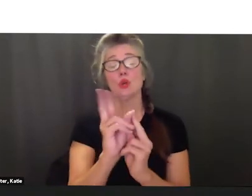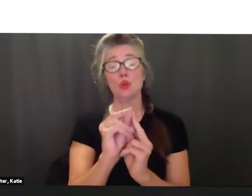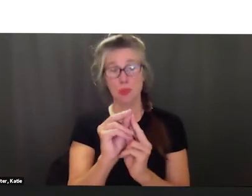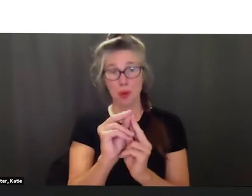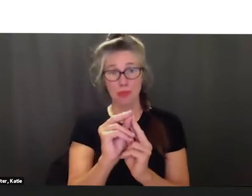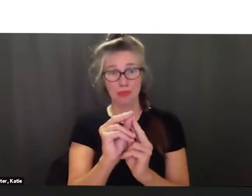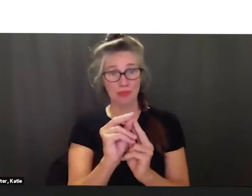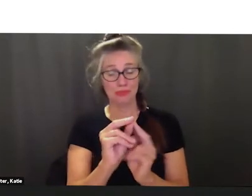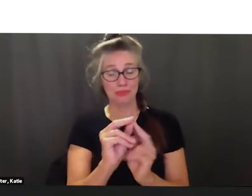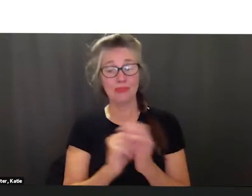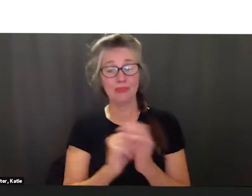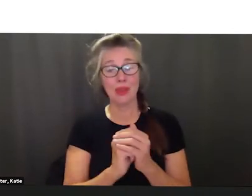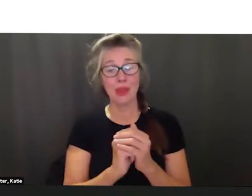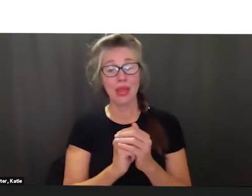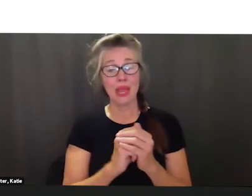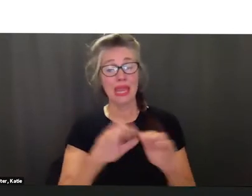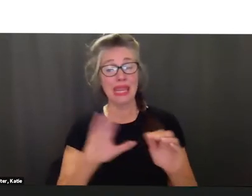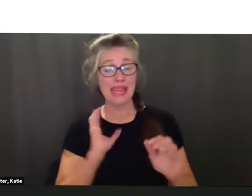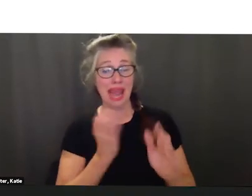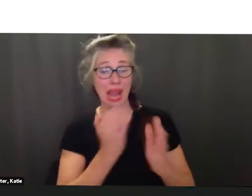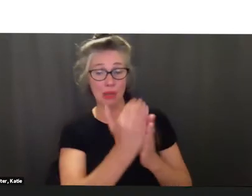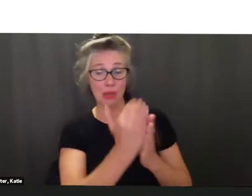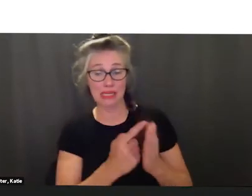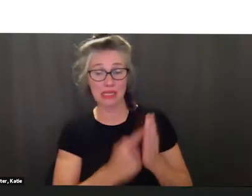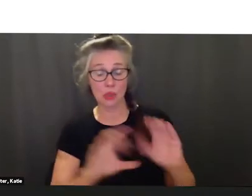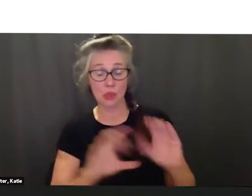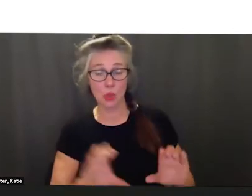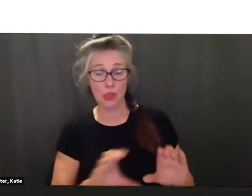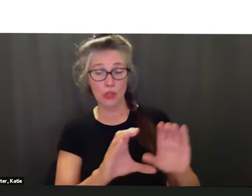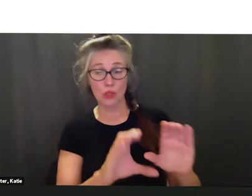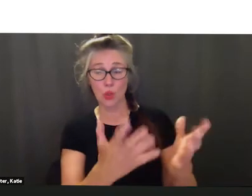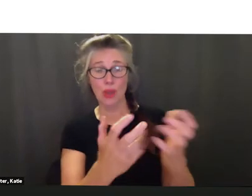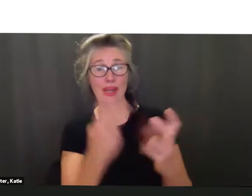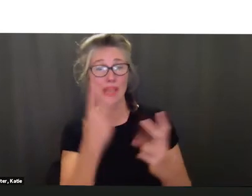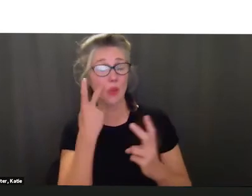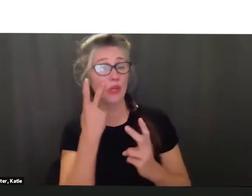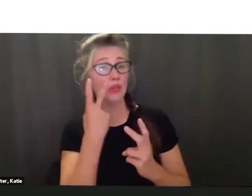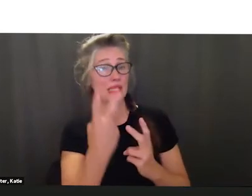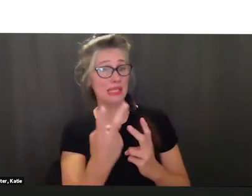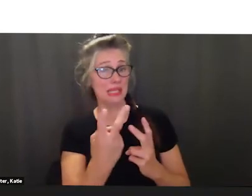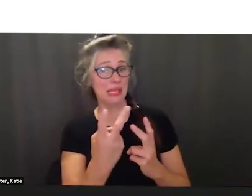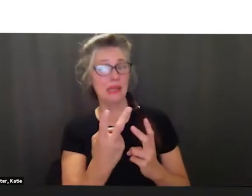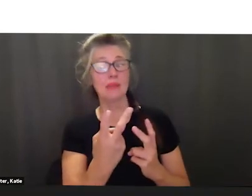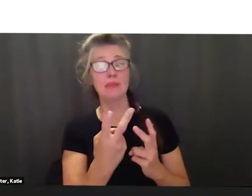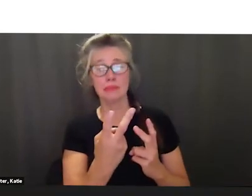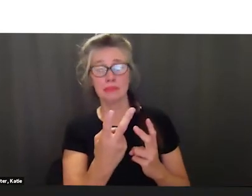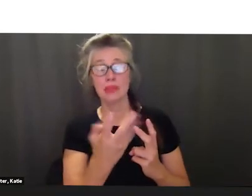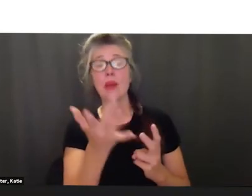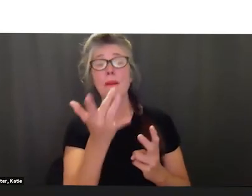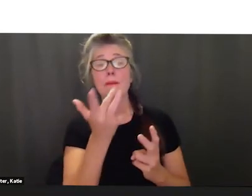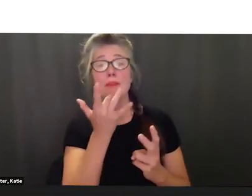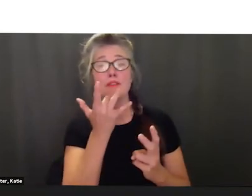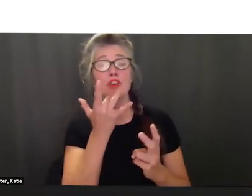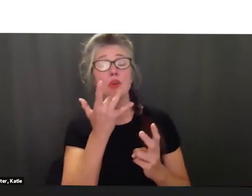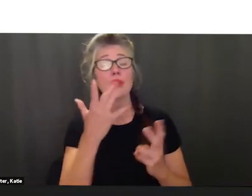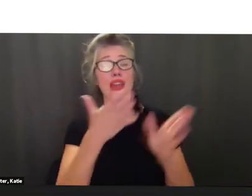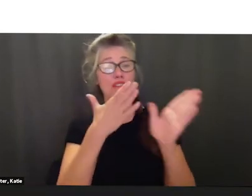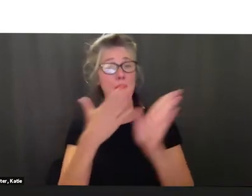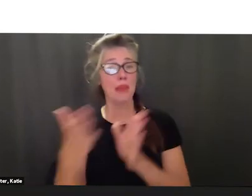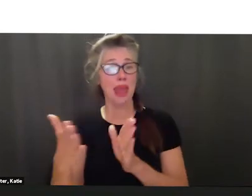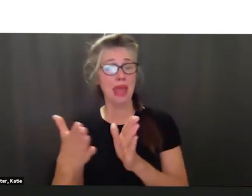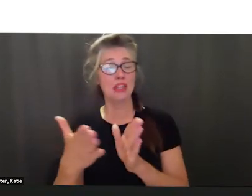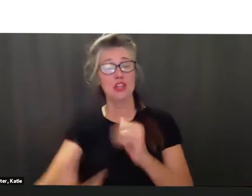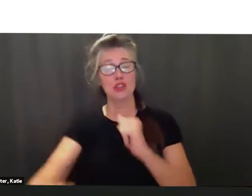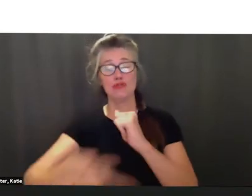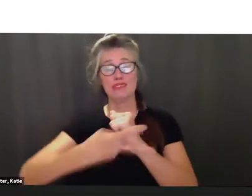in our to-do list, what I would like to see is that we come up with a cost savings plan, that